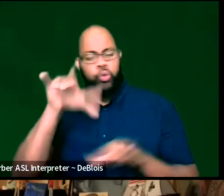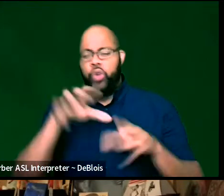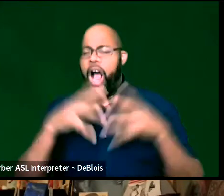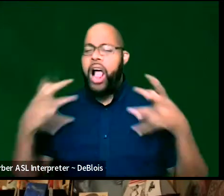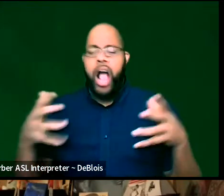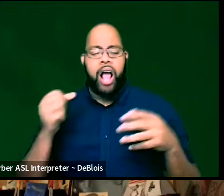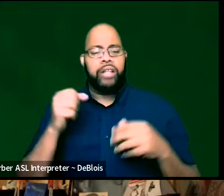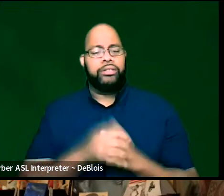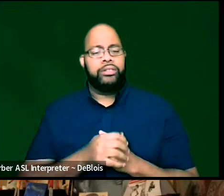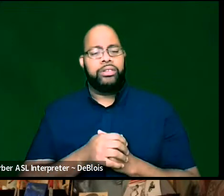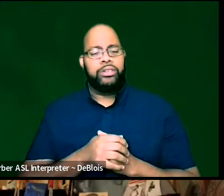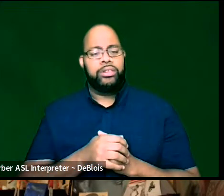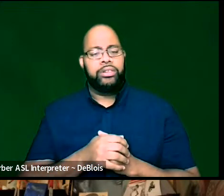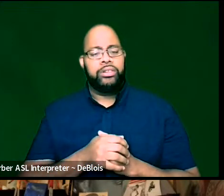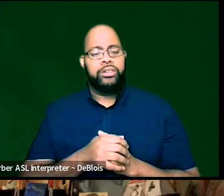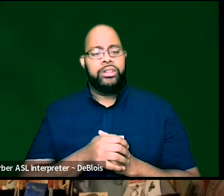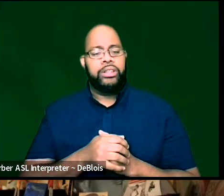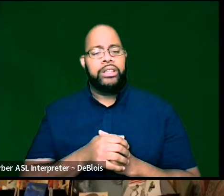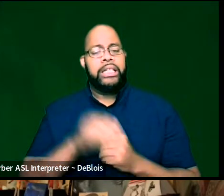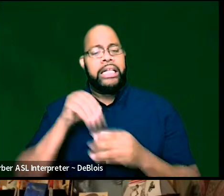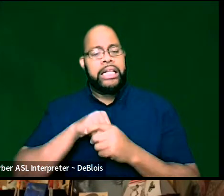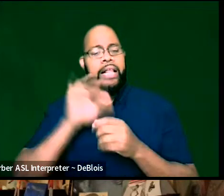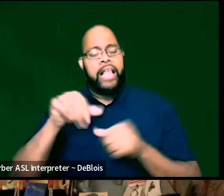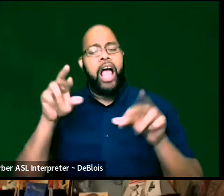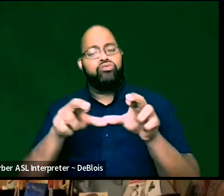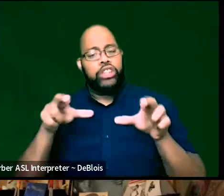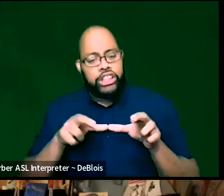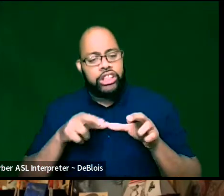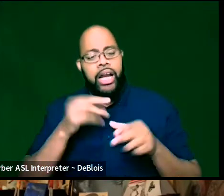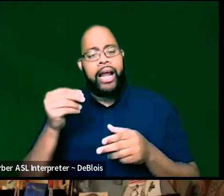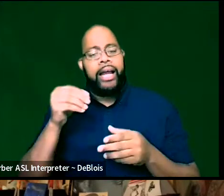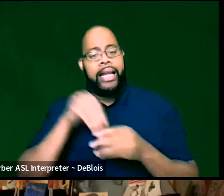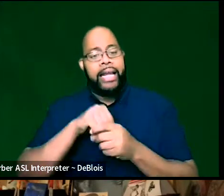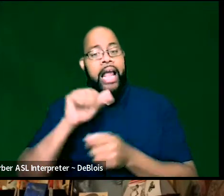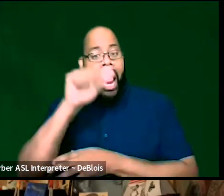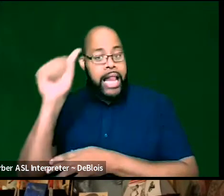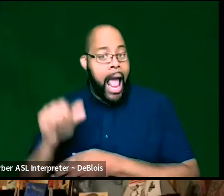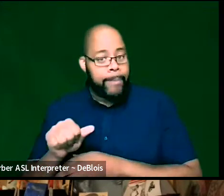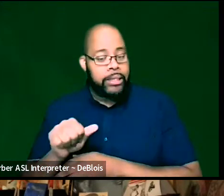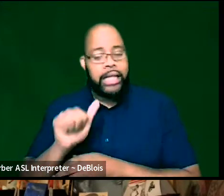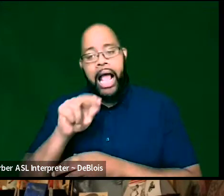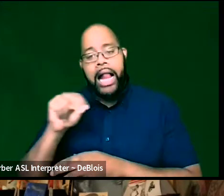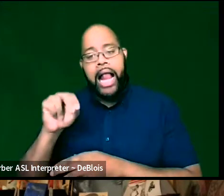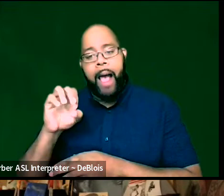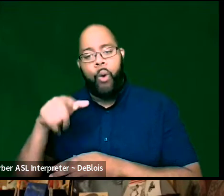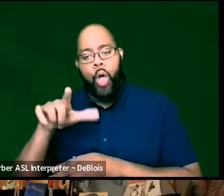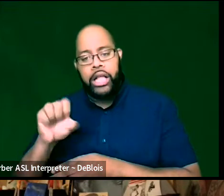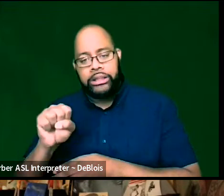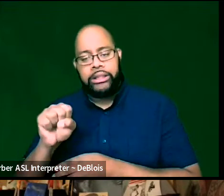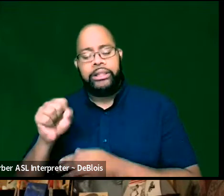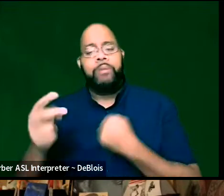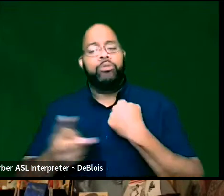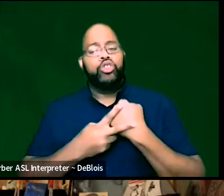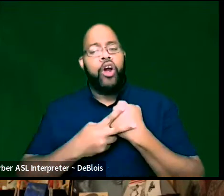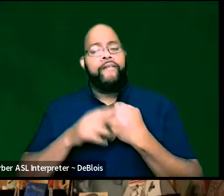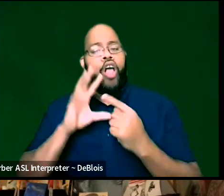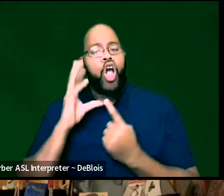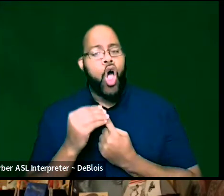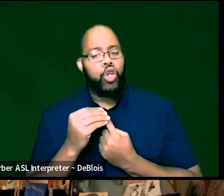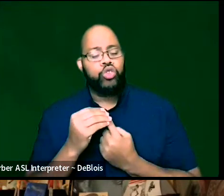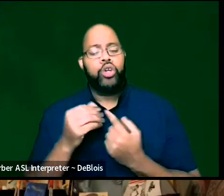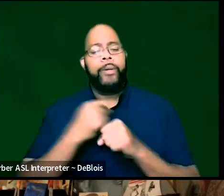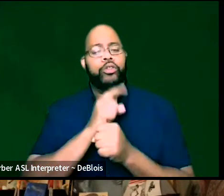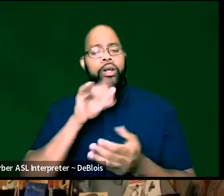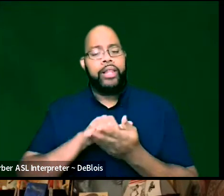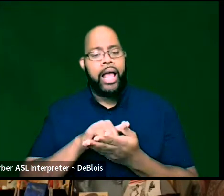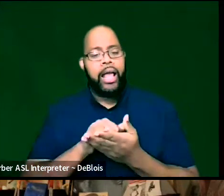bit there in that region and in Annapolis, preserving some of that culture, also making